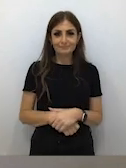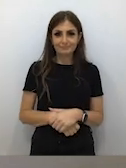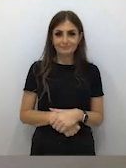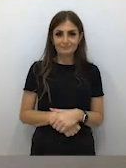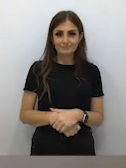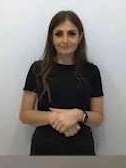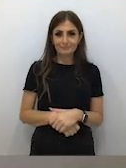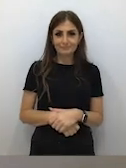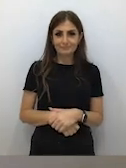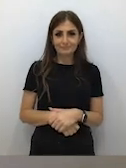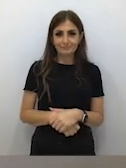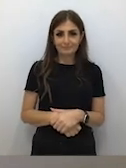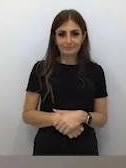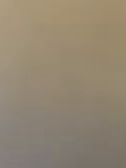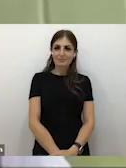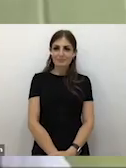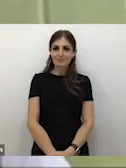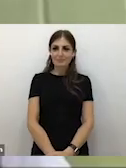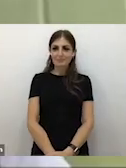all into action.